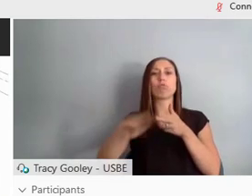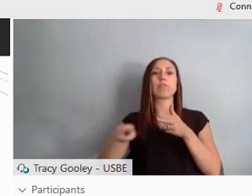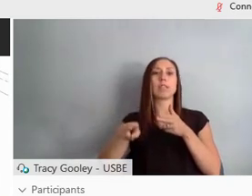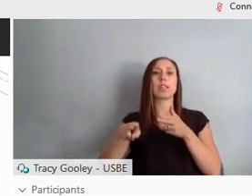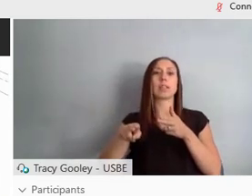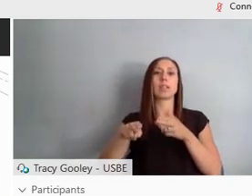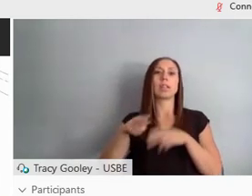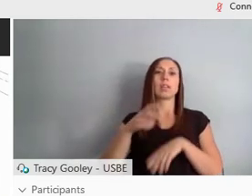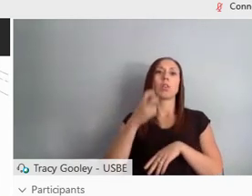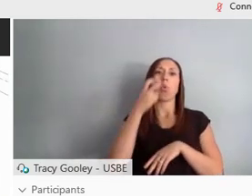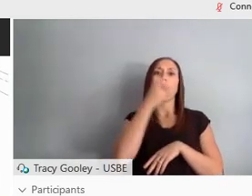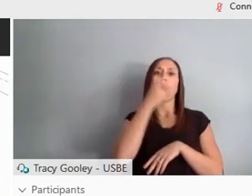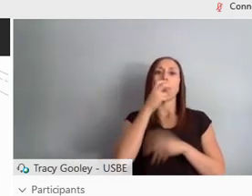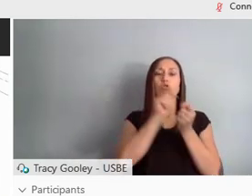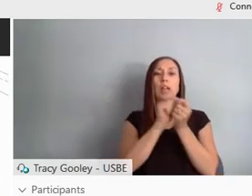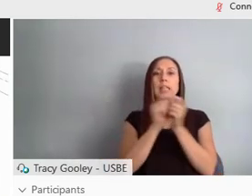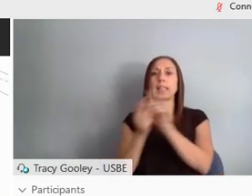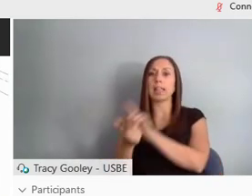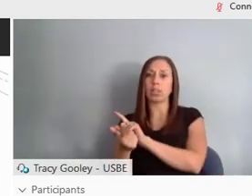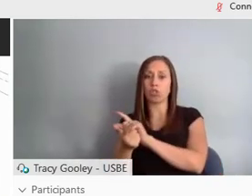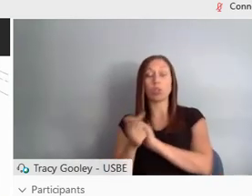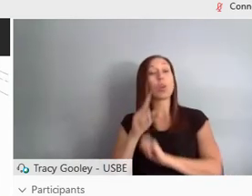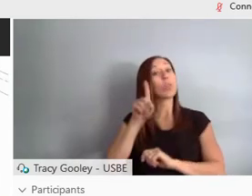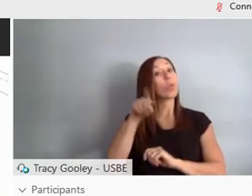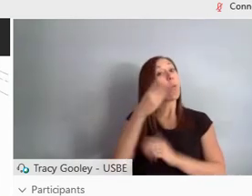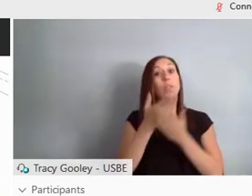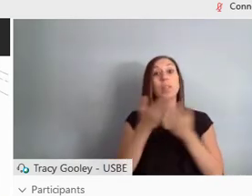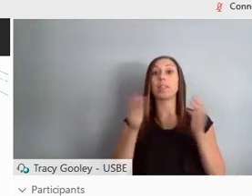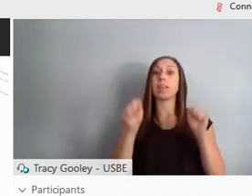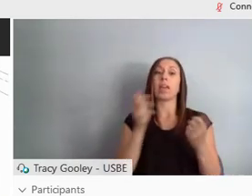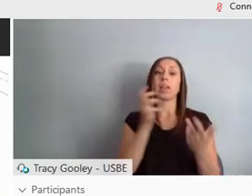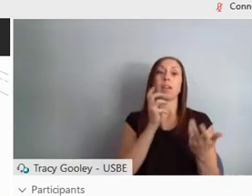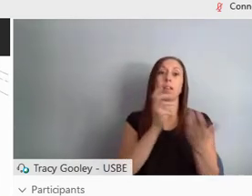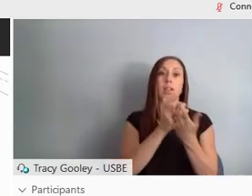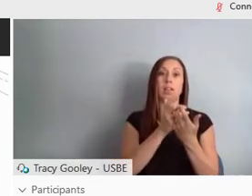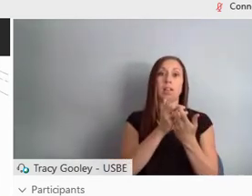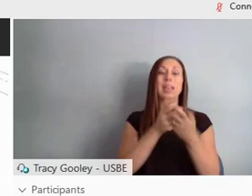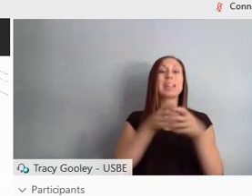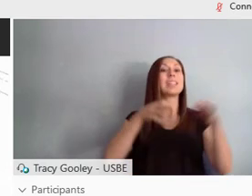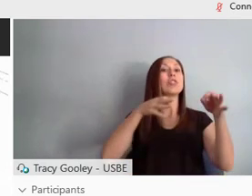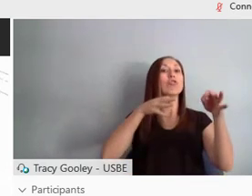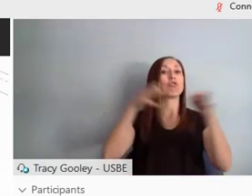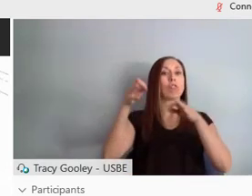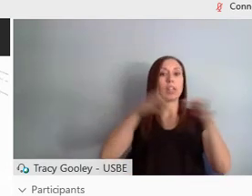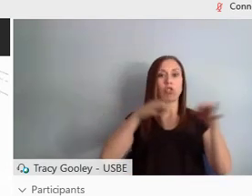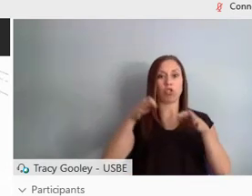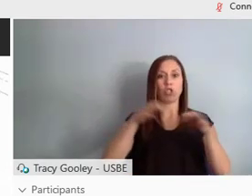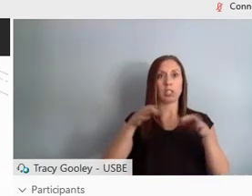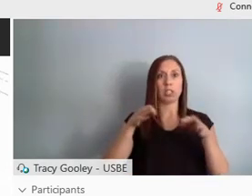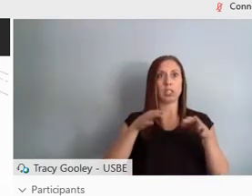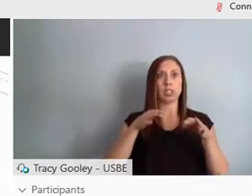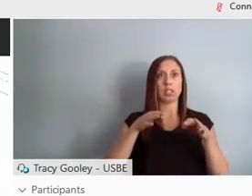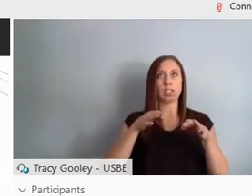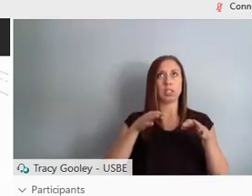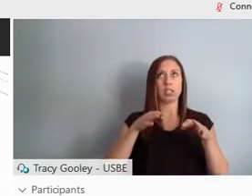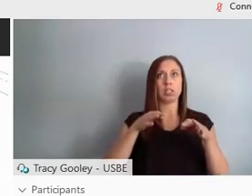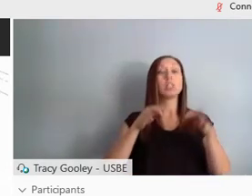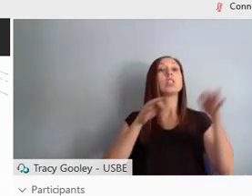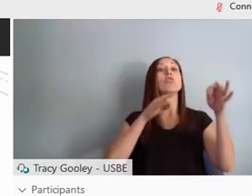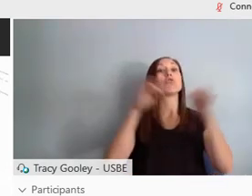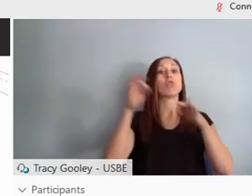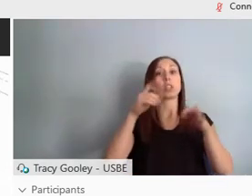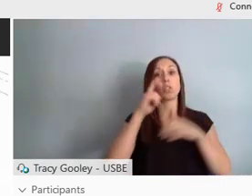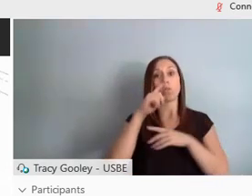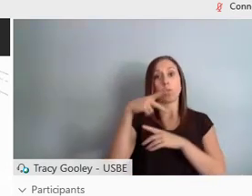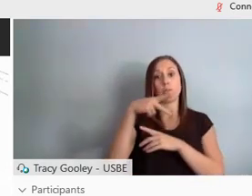oral translation accommodations. The only thing that is allowed to be accommodated is the direction. And the directions in the case